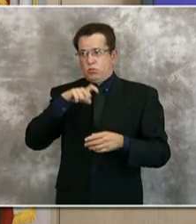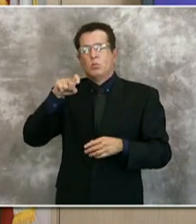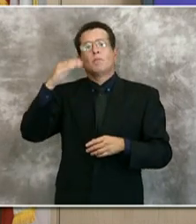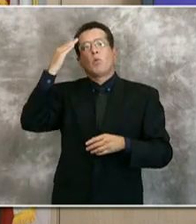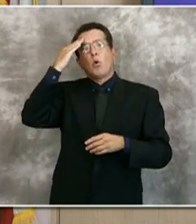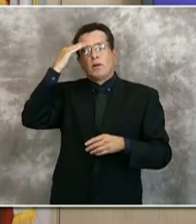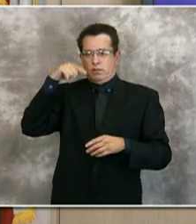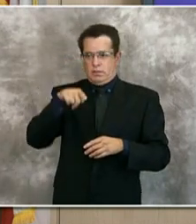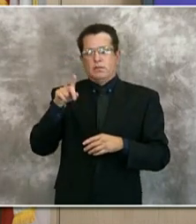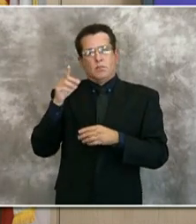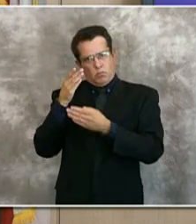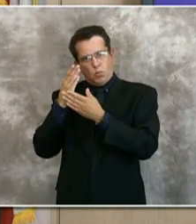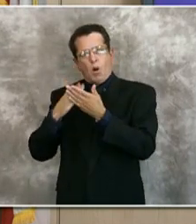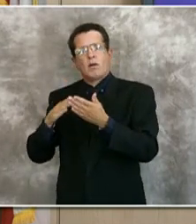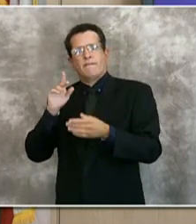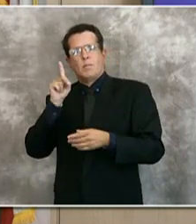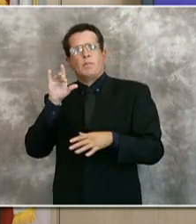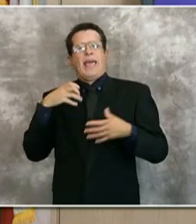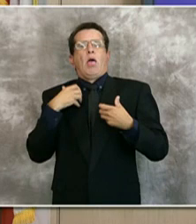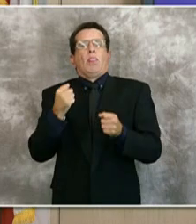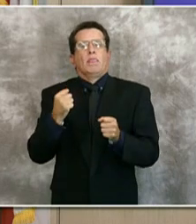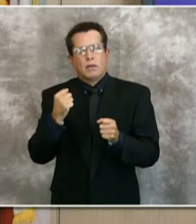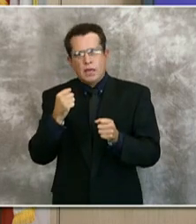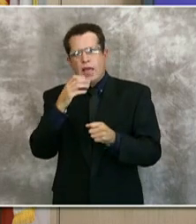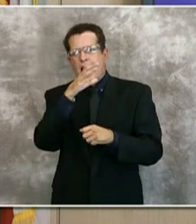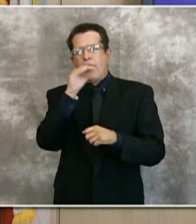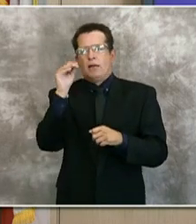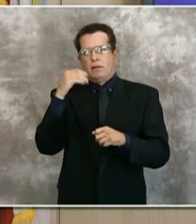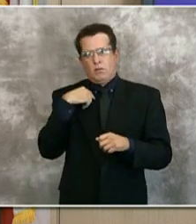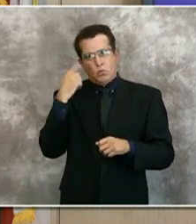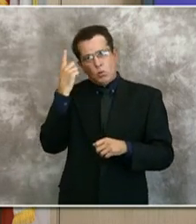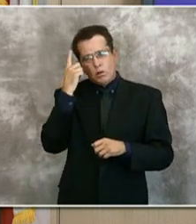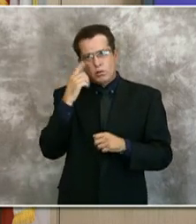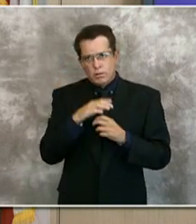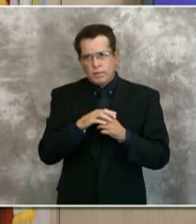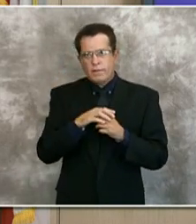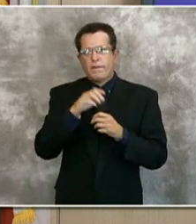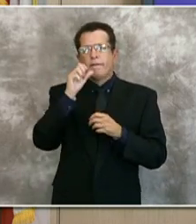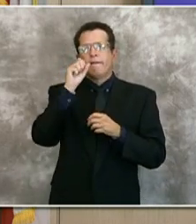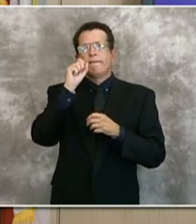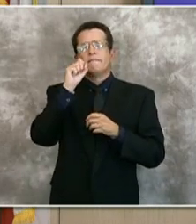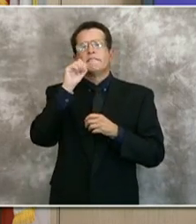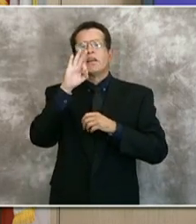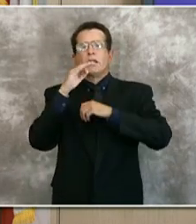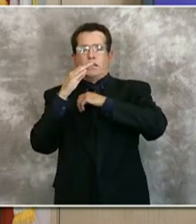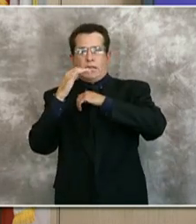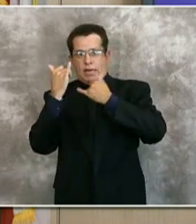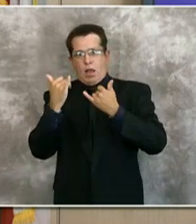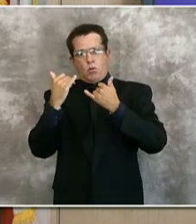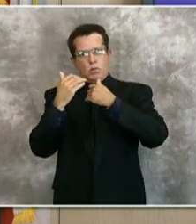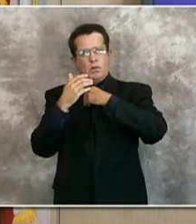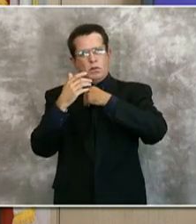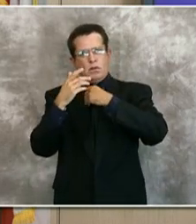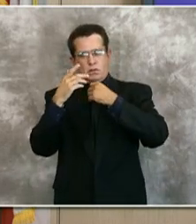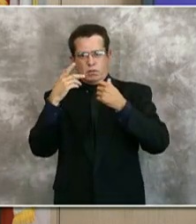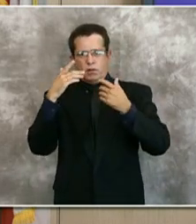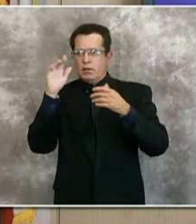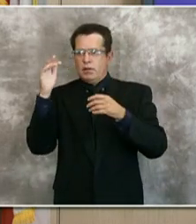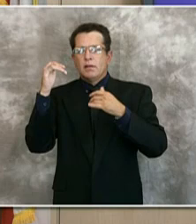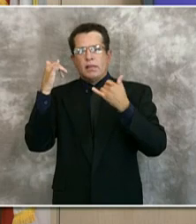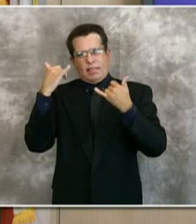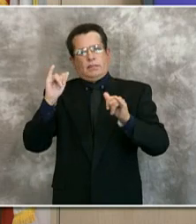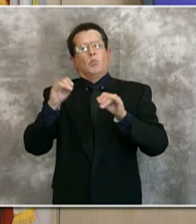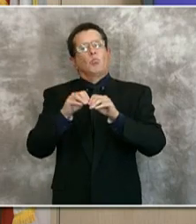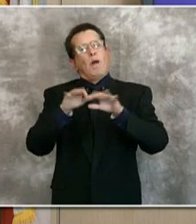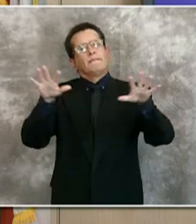health crisis, and if there's a primary reason of why, despite the messaging that the county is putting forward, that coronavirus is still prevalent in the